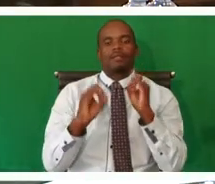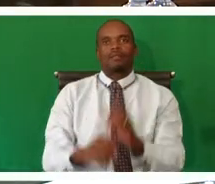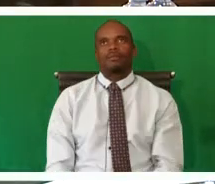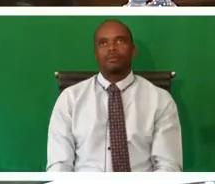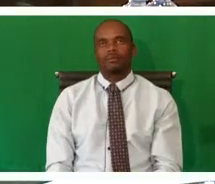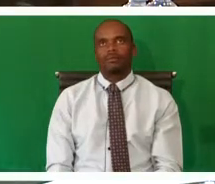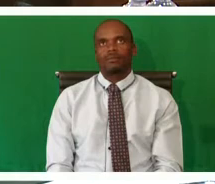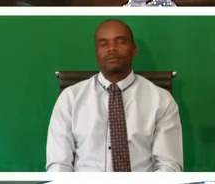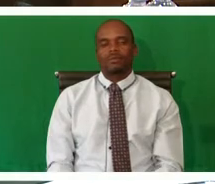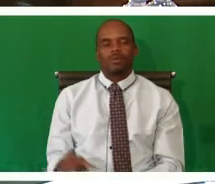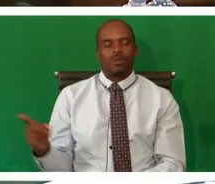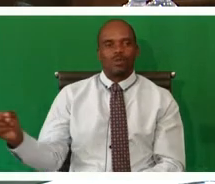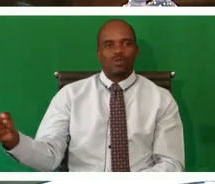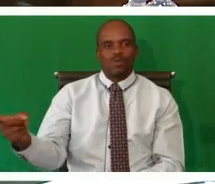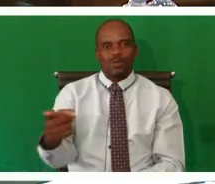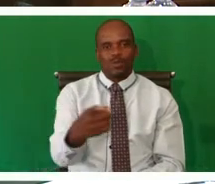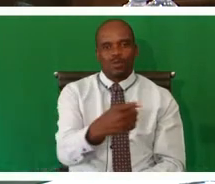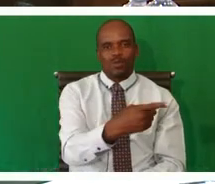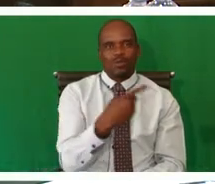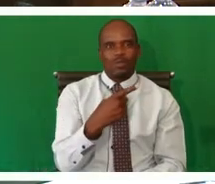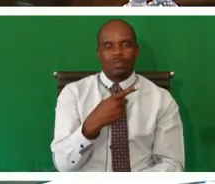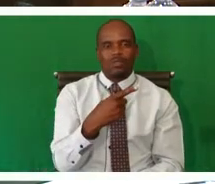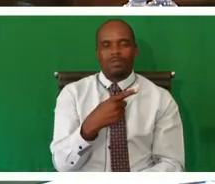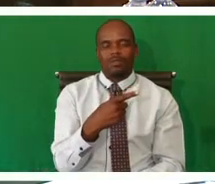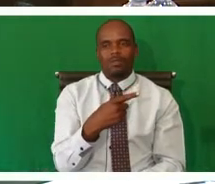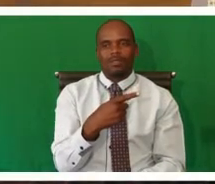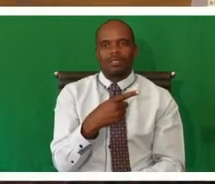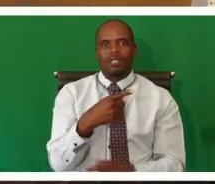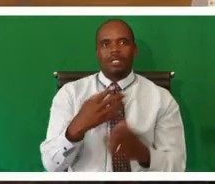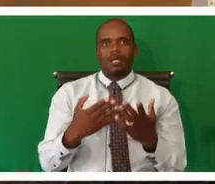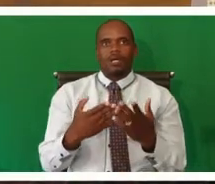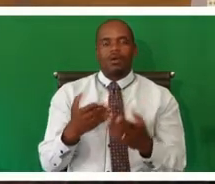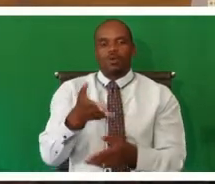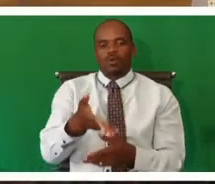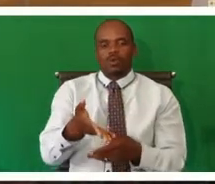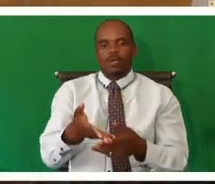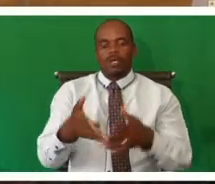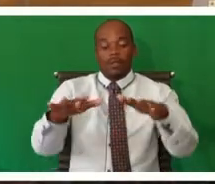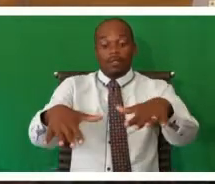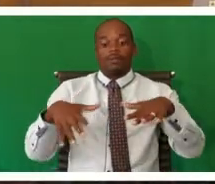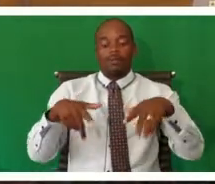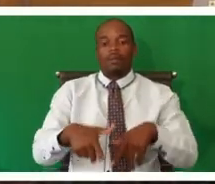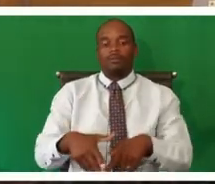both on the virtual platform and here in the chamber.